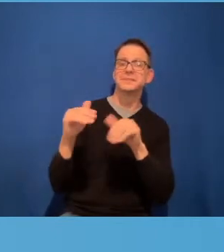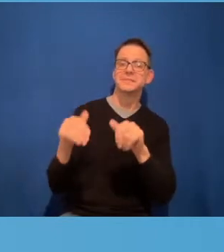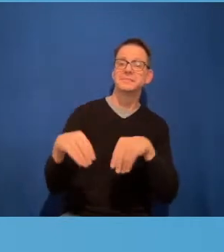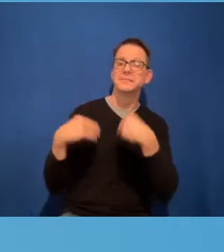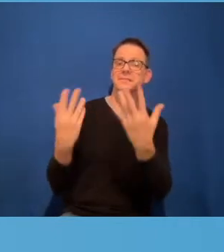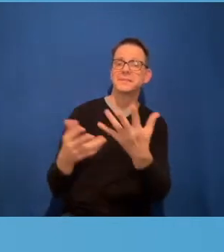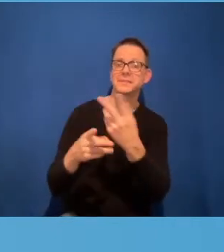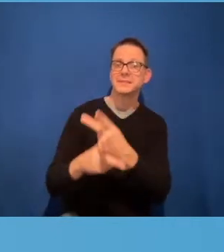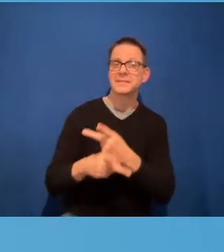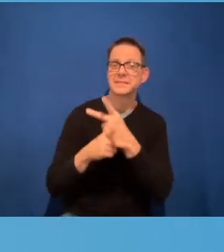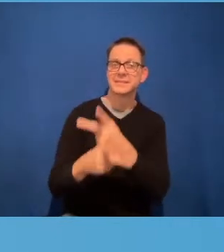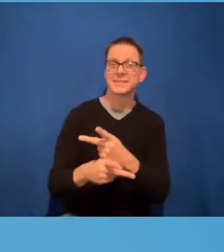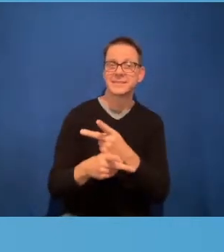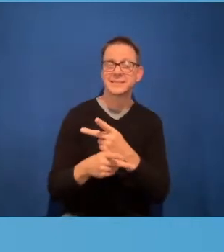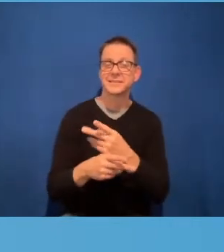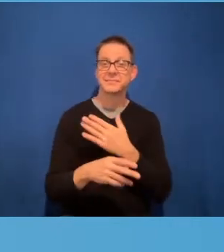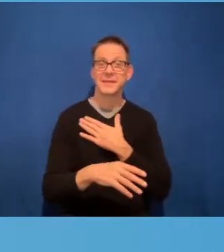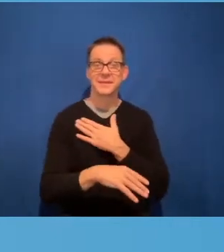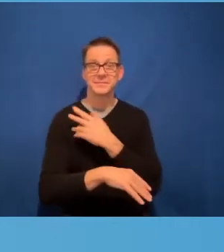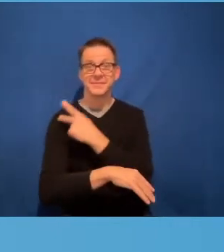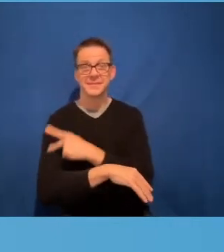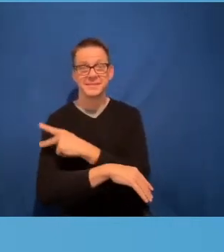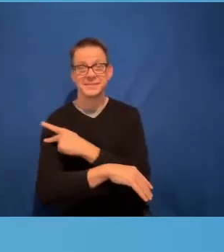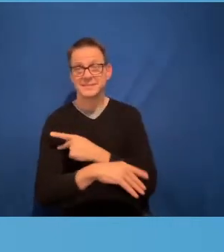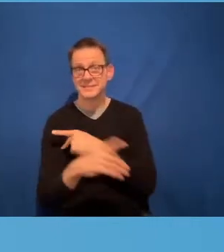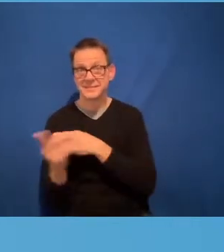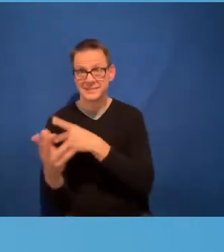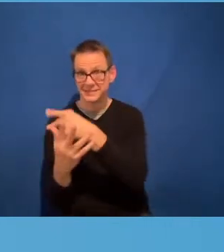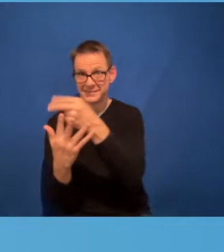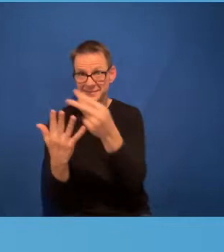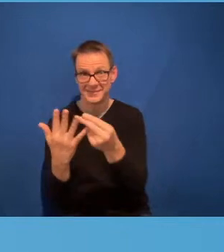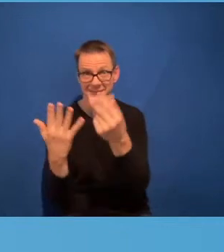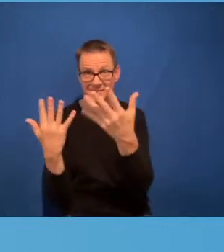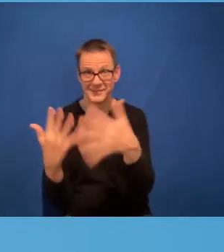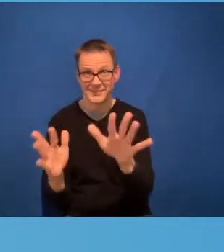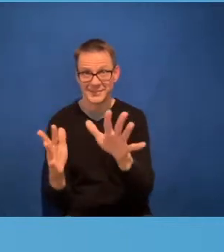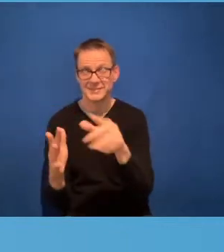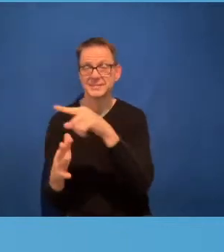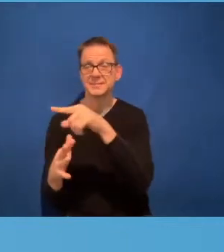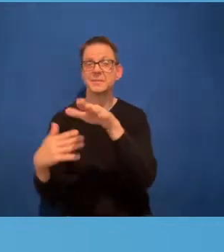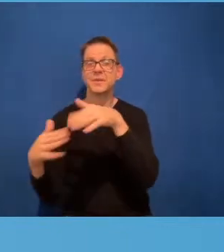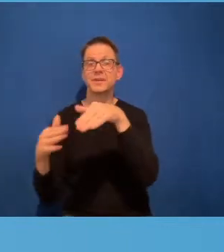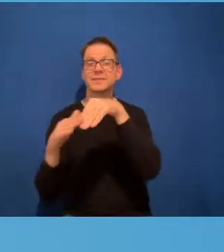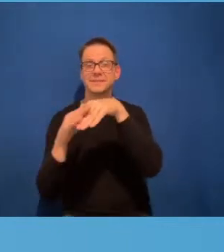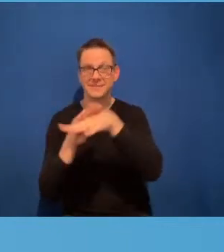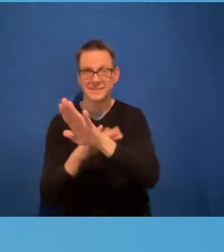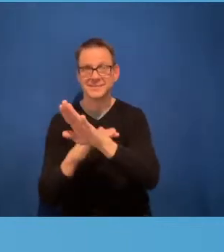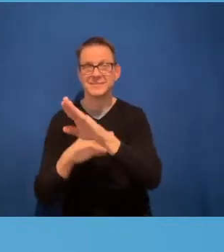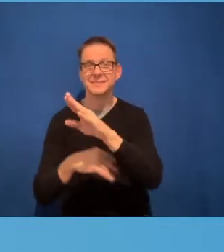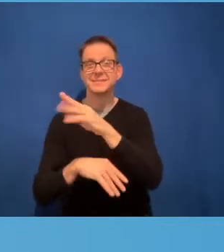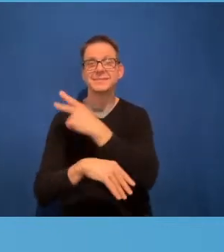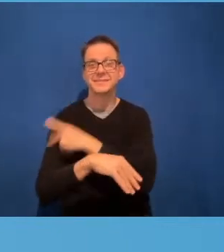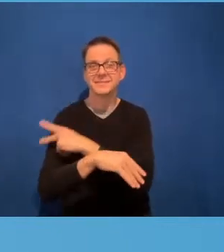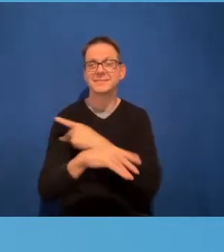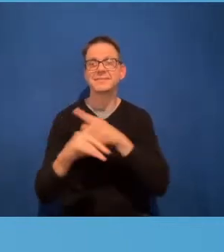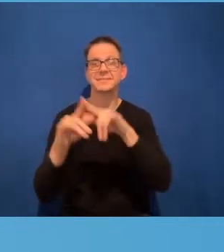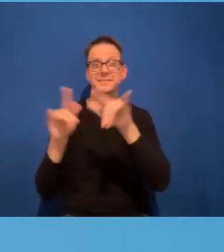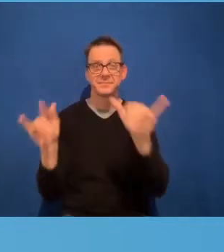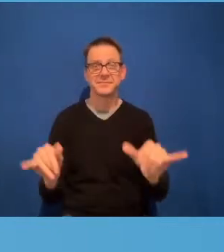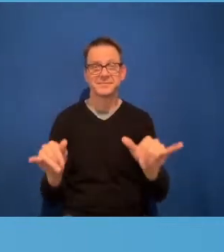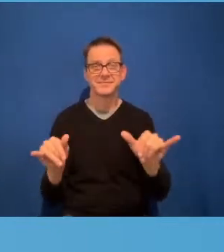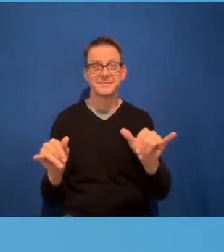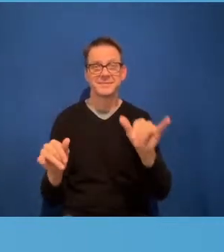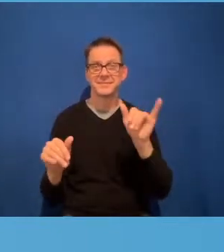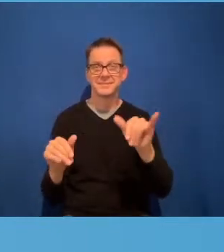own patient, then I start seeing walk-in patients to at least help the system, not so that if I don't see the patient, that patient will end up in the